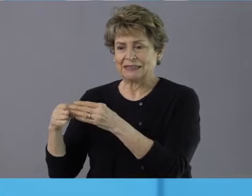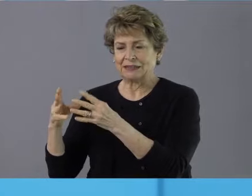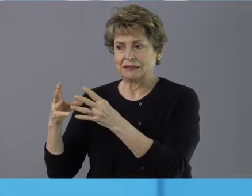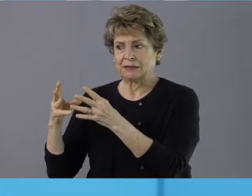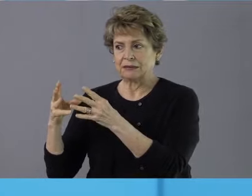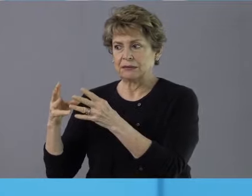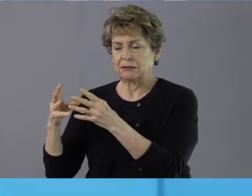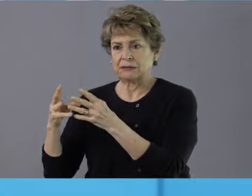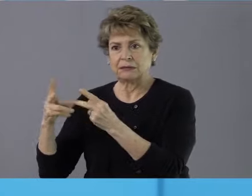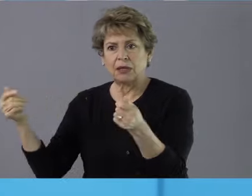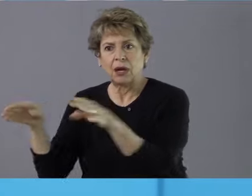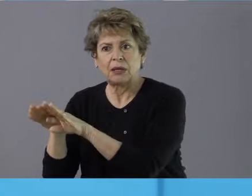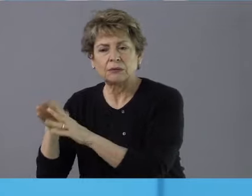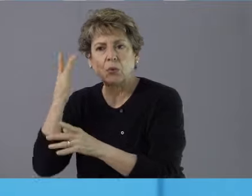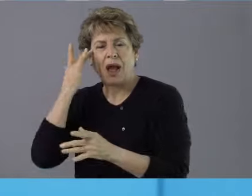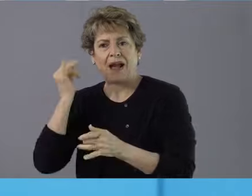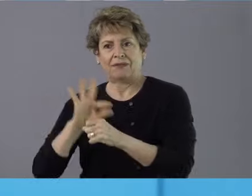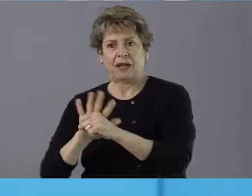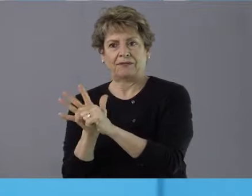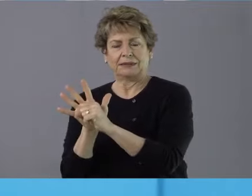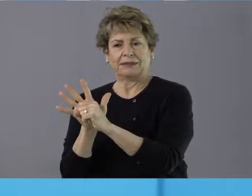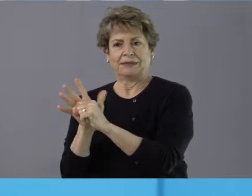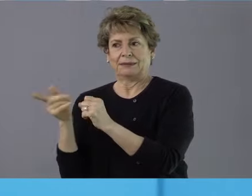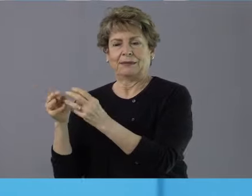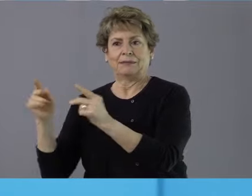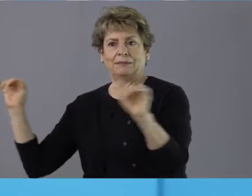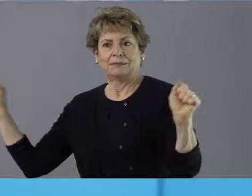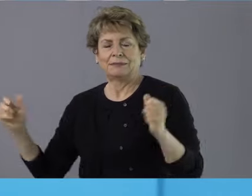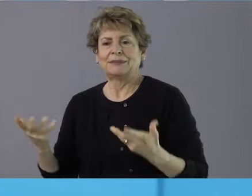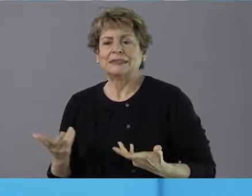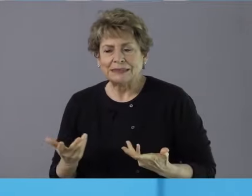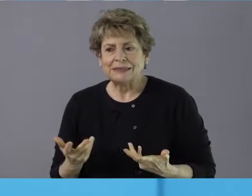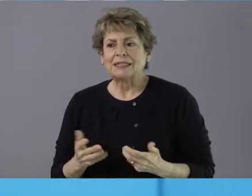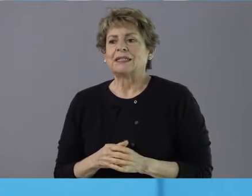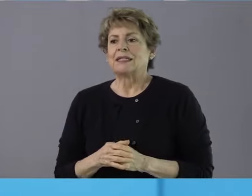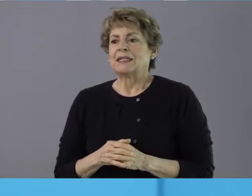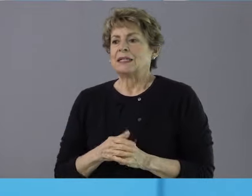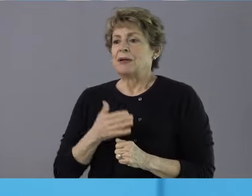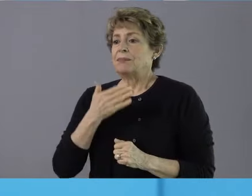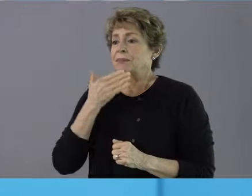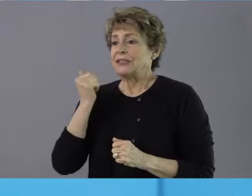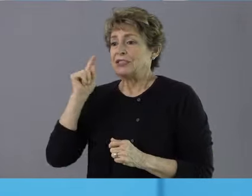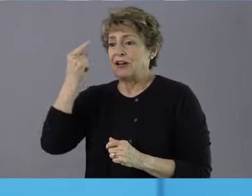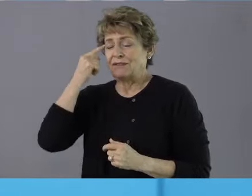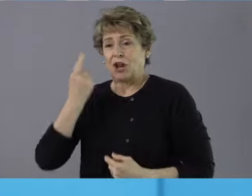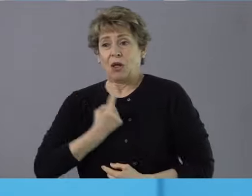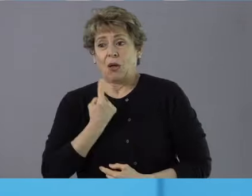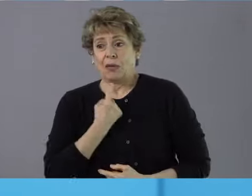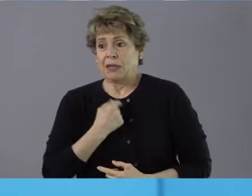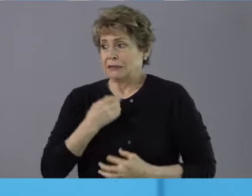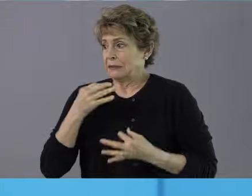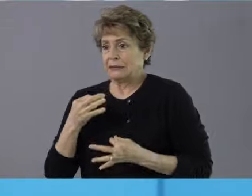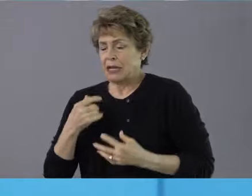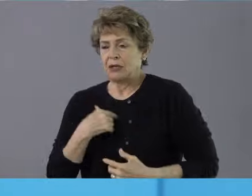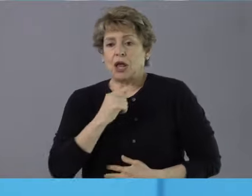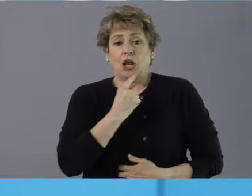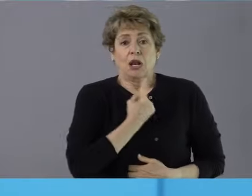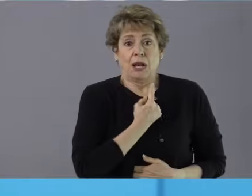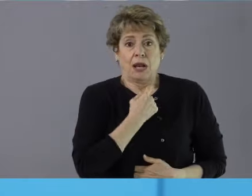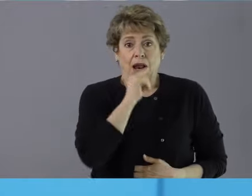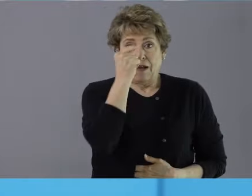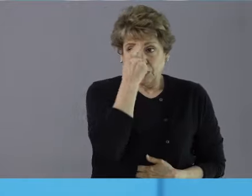when you've got the branches of government working together. So we want to be working with the community and be doing the right